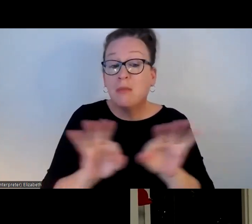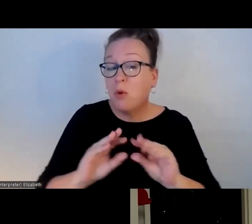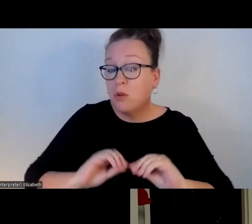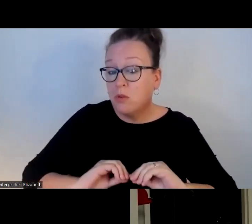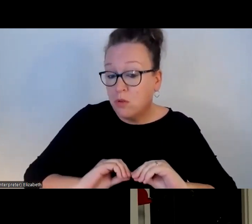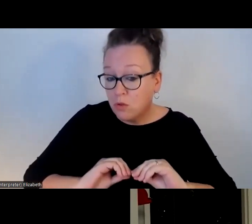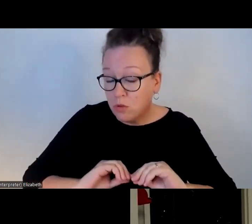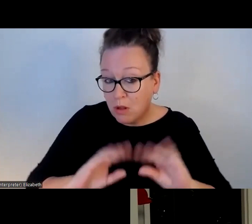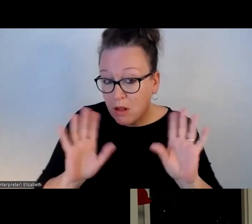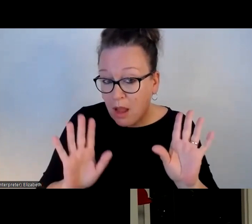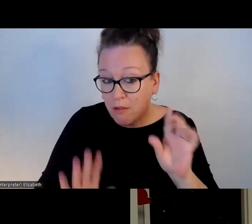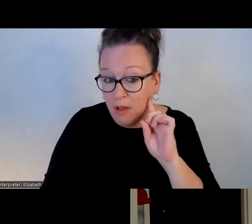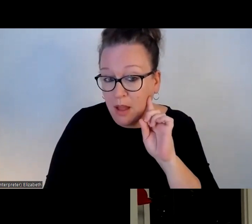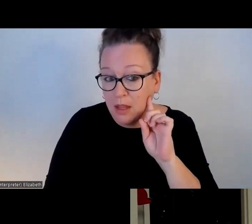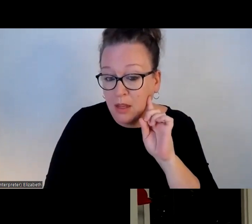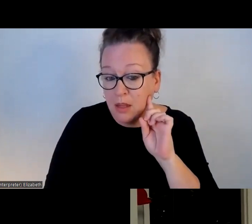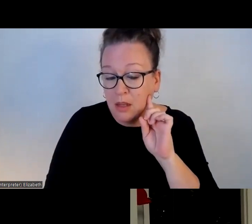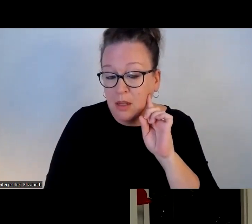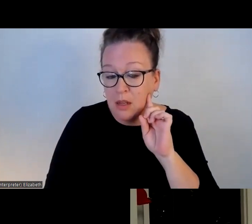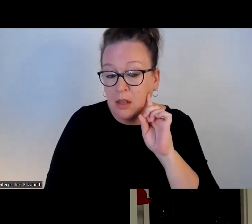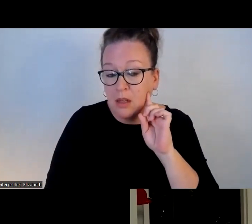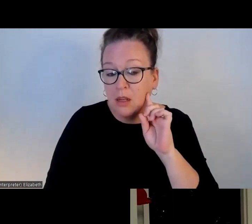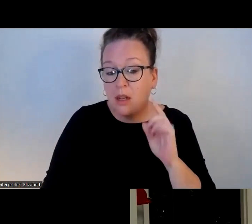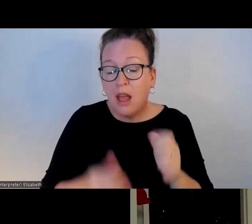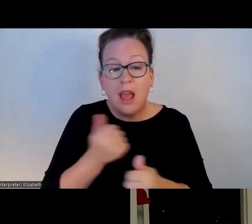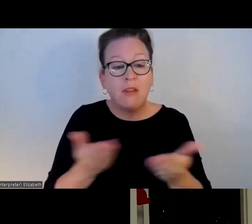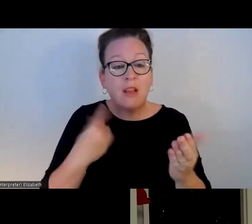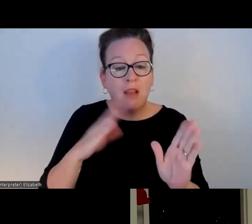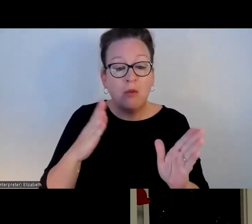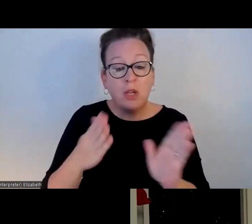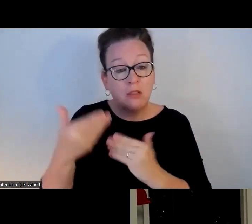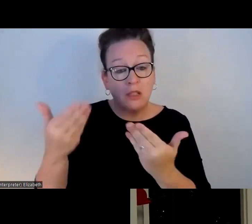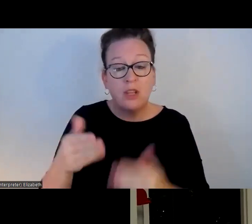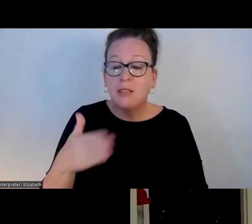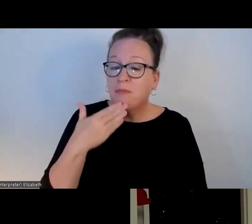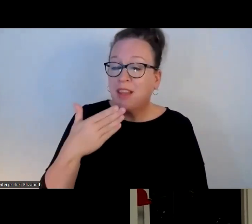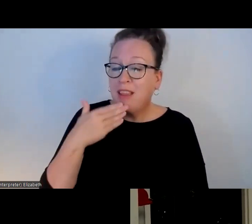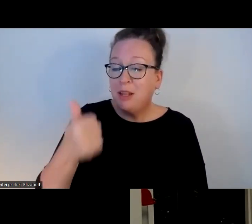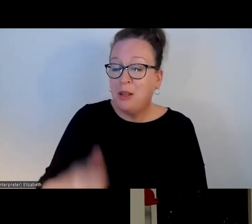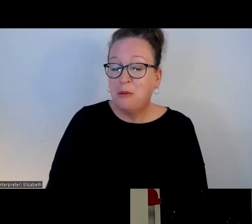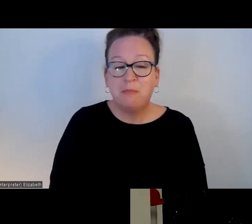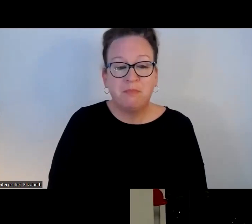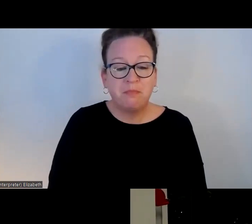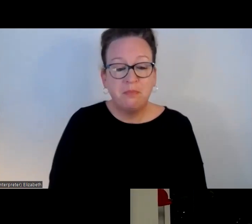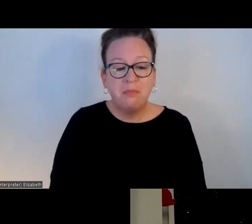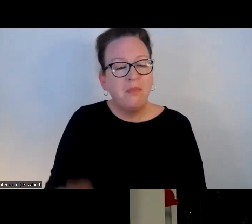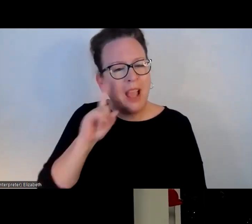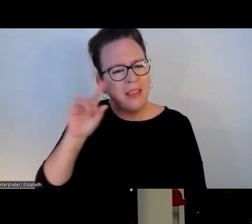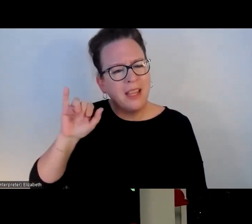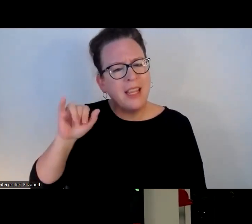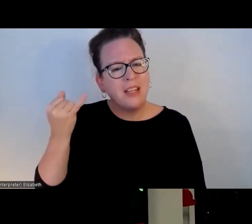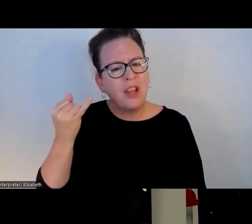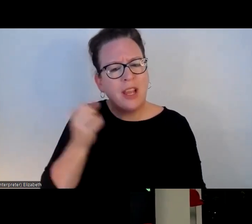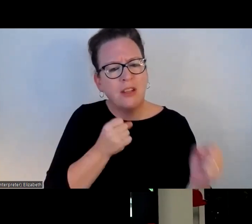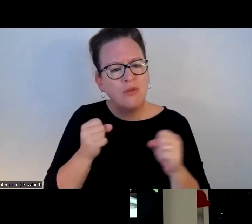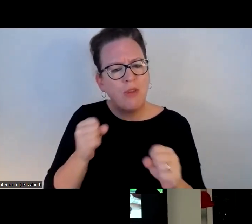structure for recommendations that we might make or put forward. Yeah, thank you. And I do think the EJ strategy will